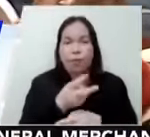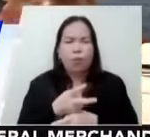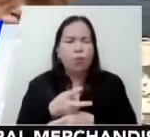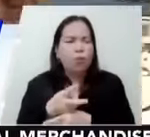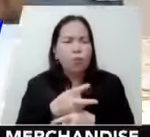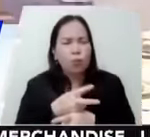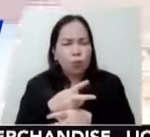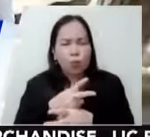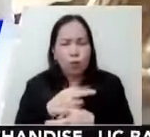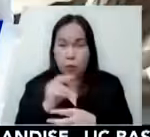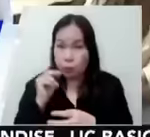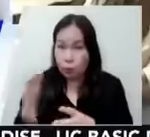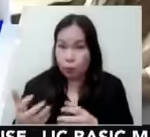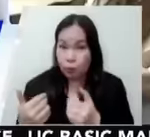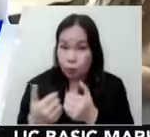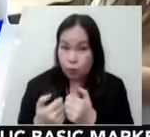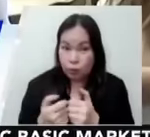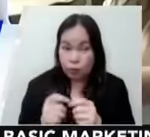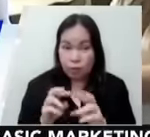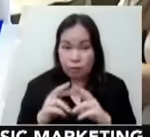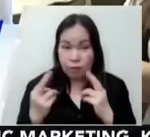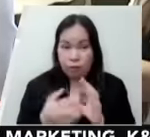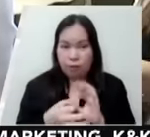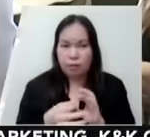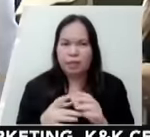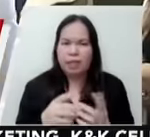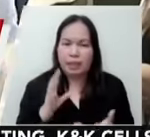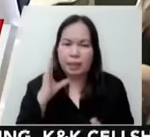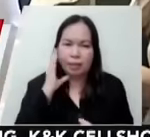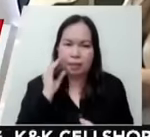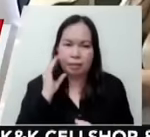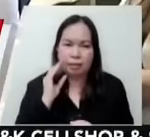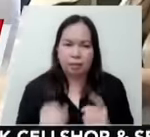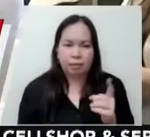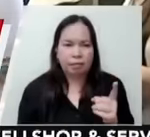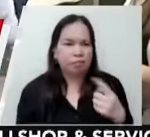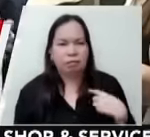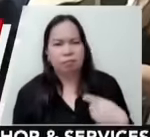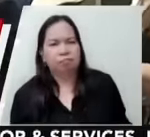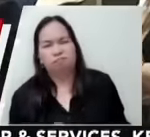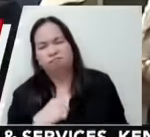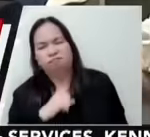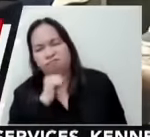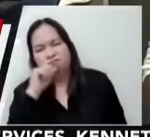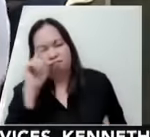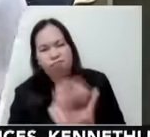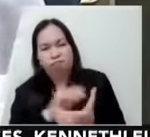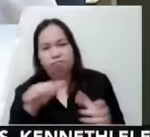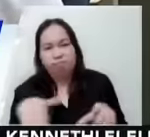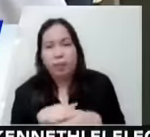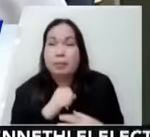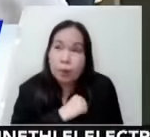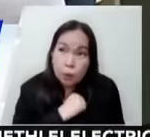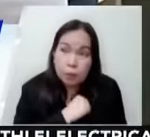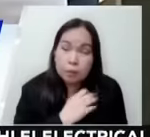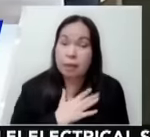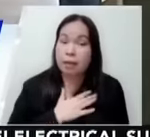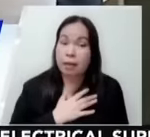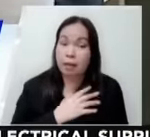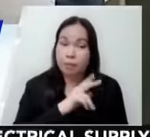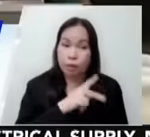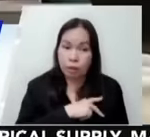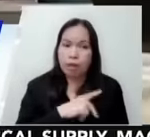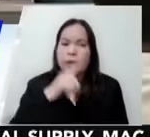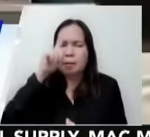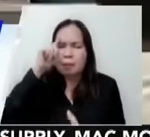kanyang experience. Ako, I don't believe in marriage. No, I'm sorry, I don't. I mean, I don't personally. I believe in marriage for everyone else. I think for